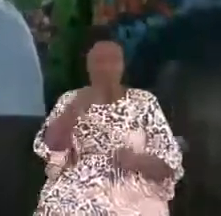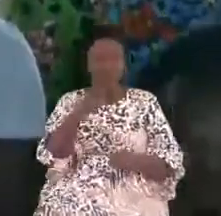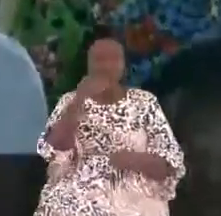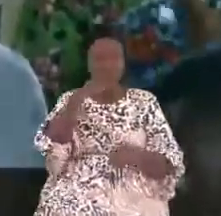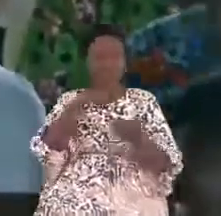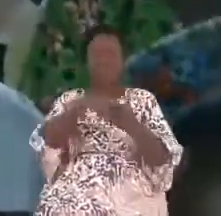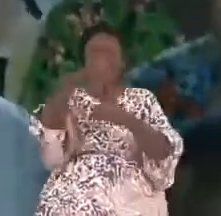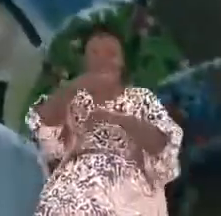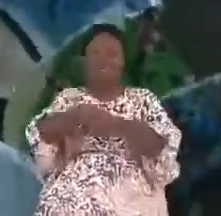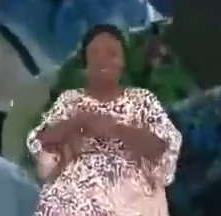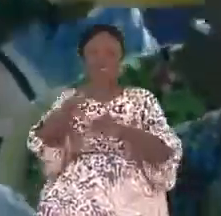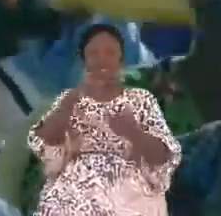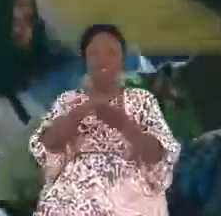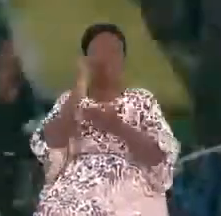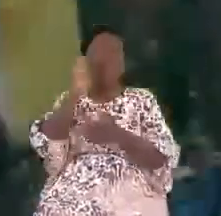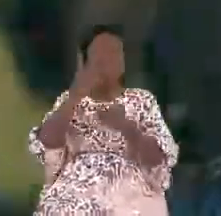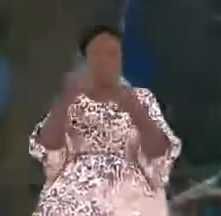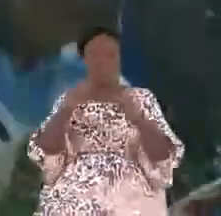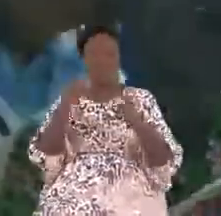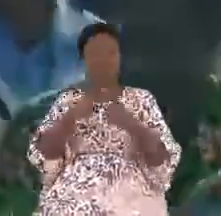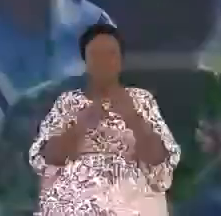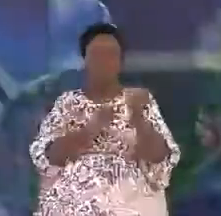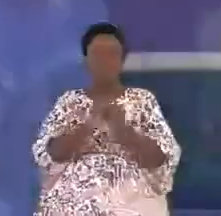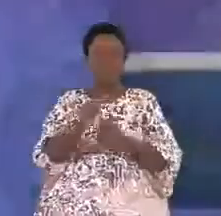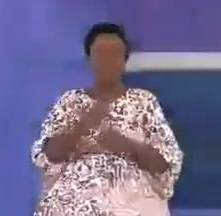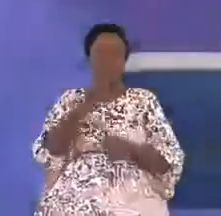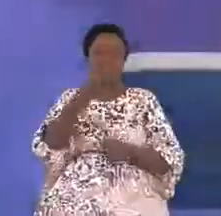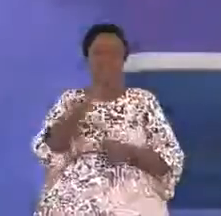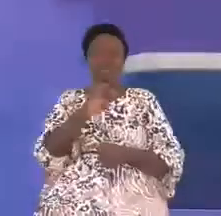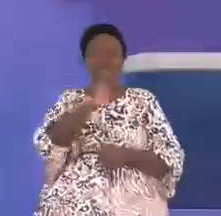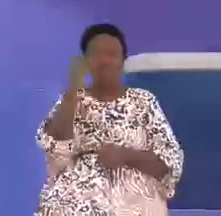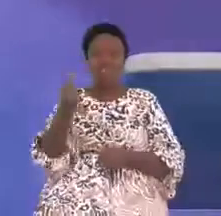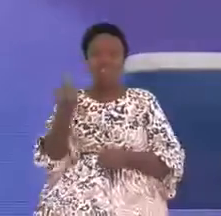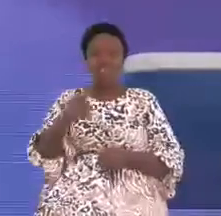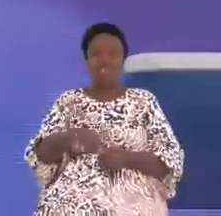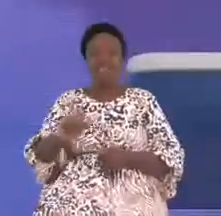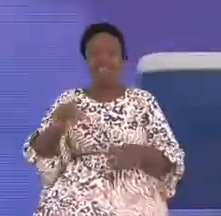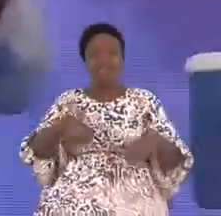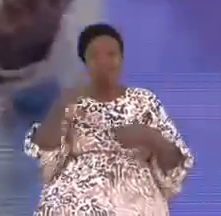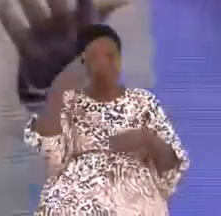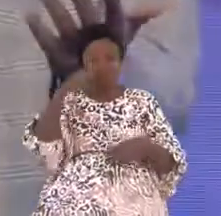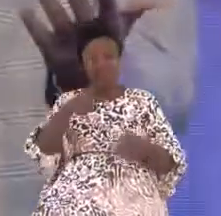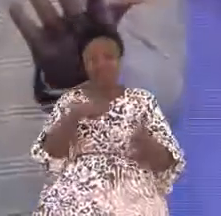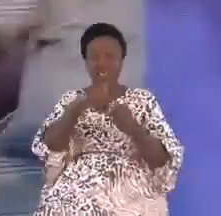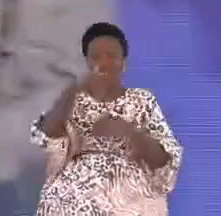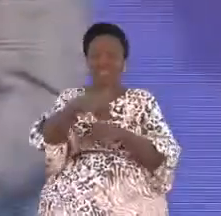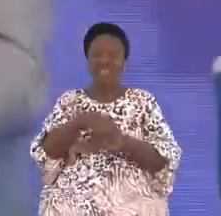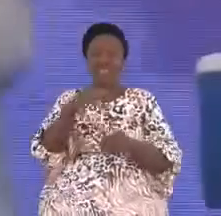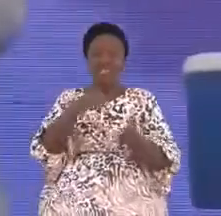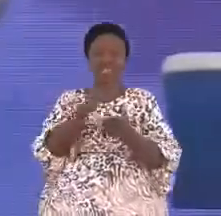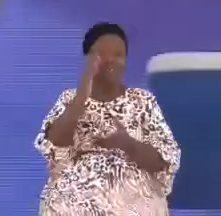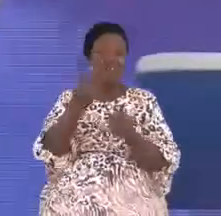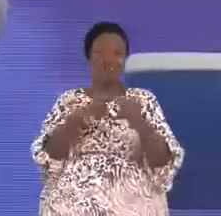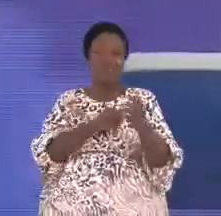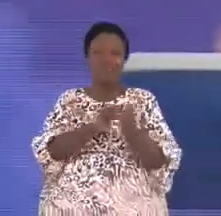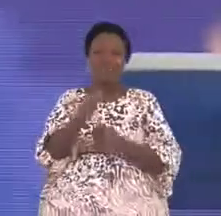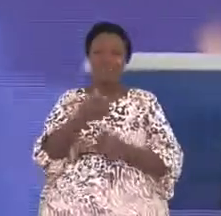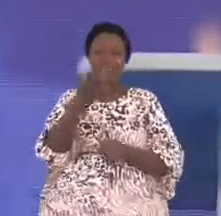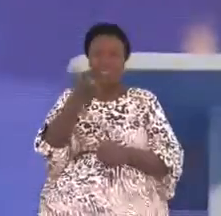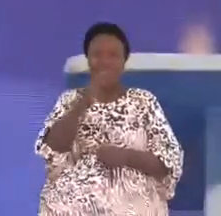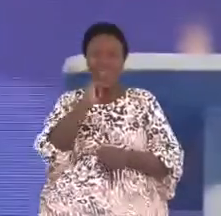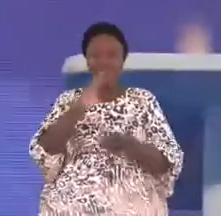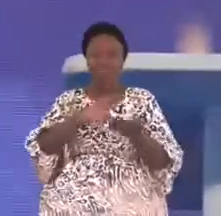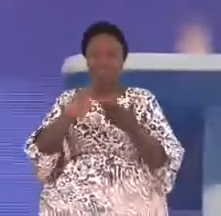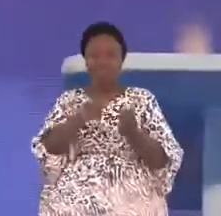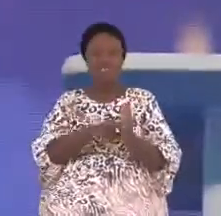it shall come to pass this eternal life for you tonight it shall it shall come to pass there's forgiveness